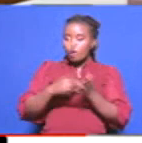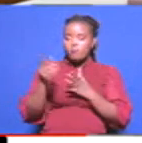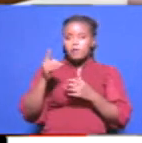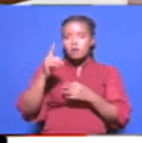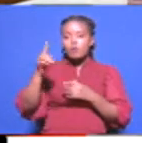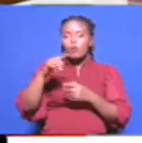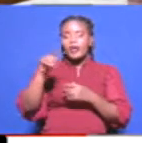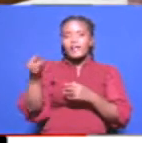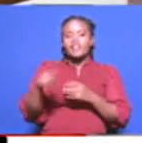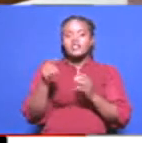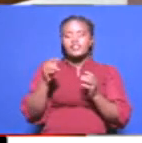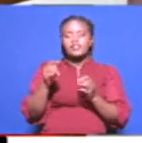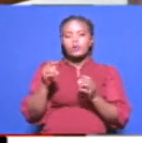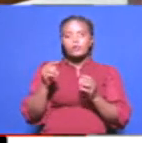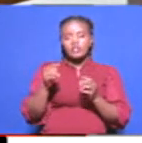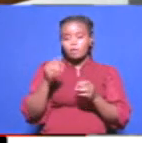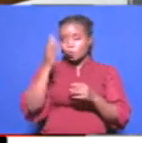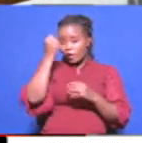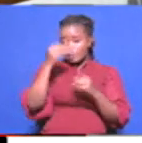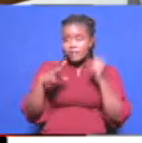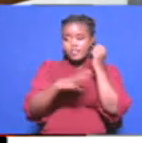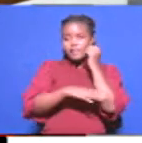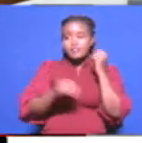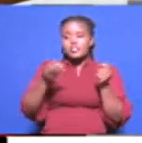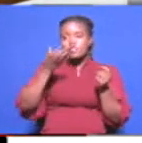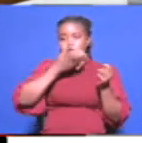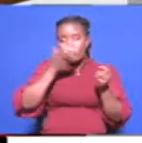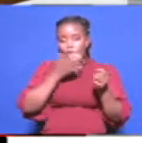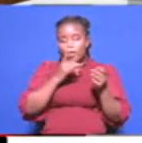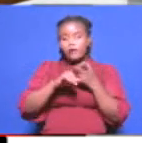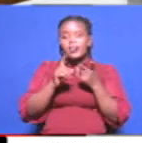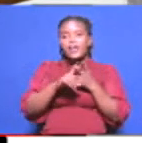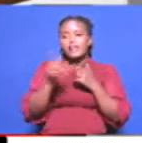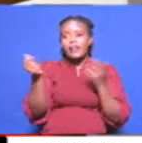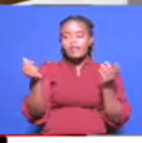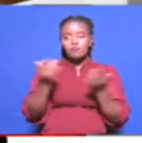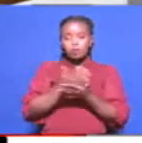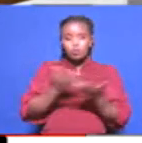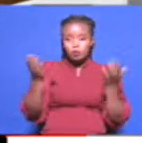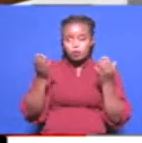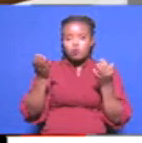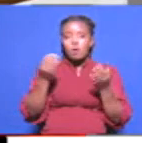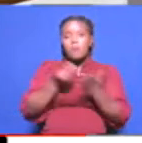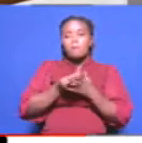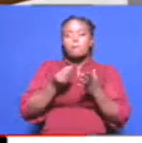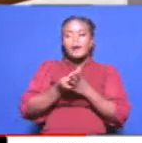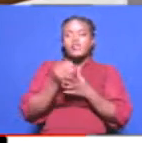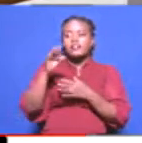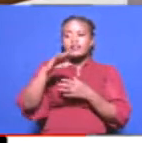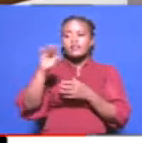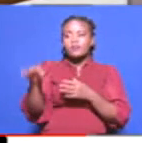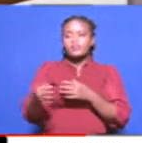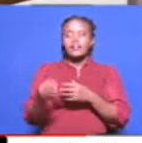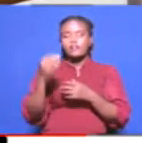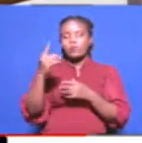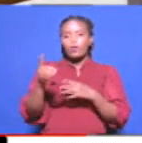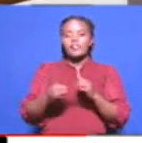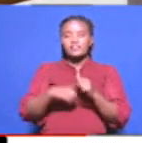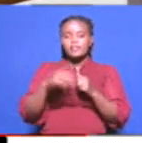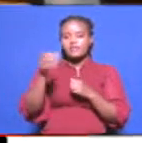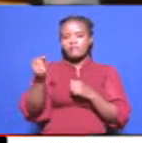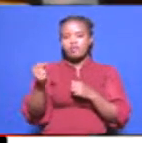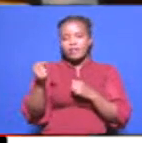Kenyan shillings for stealing cooking oil and other assorted goods worth 3,165 Kenyan